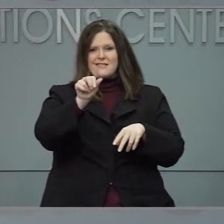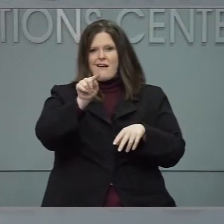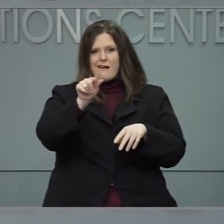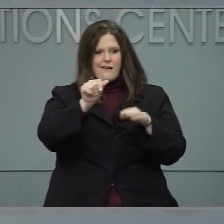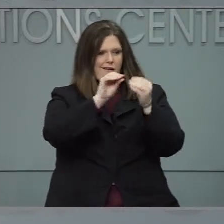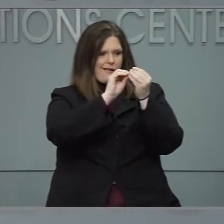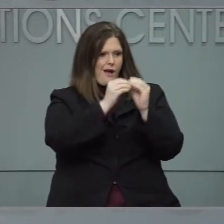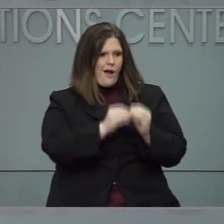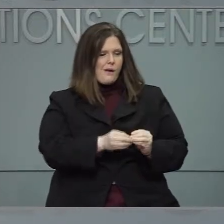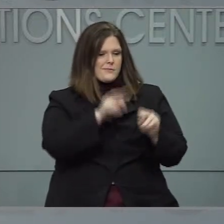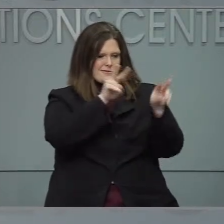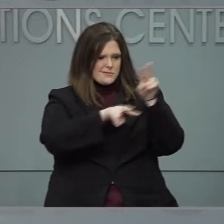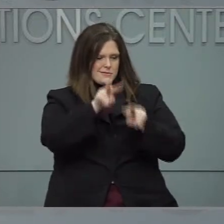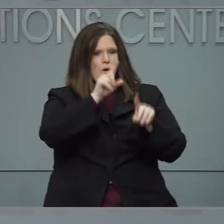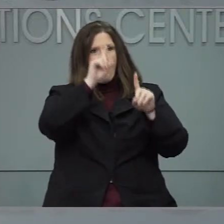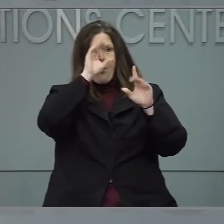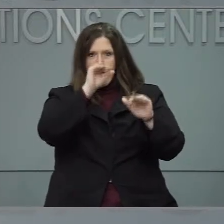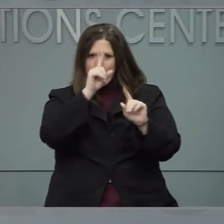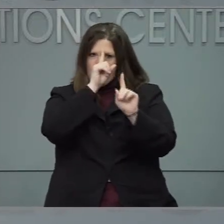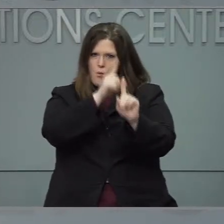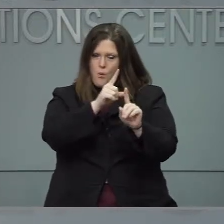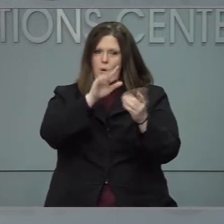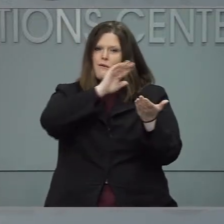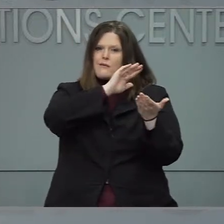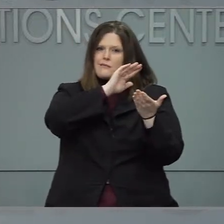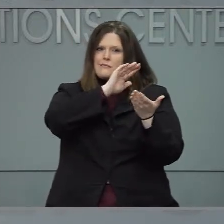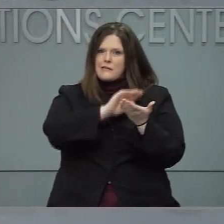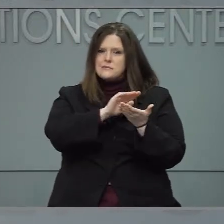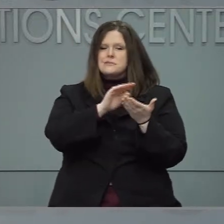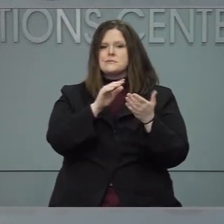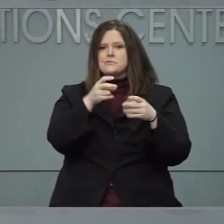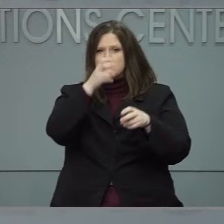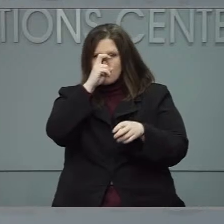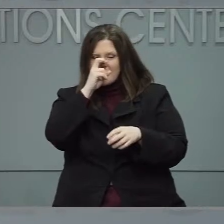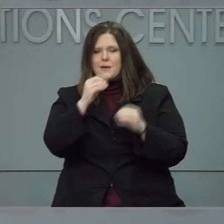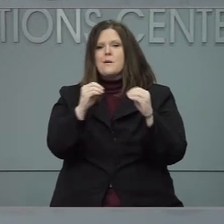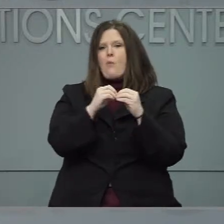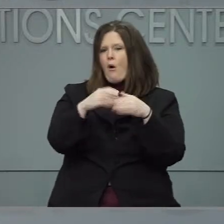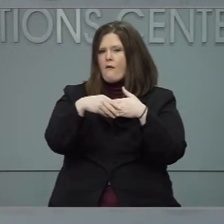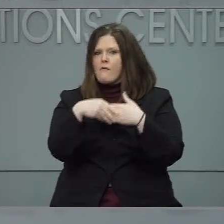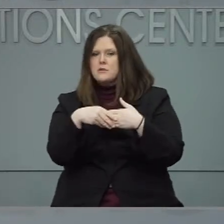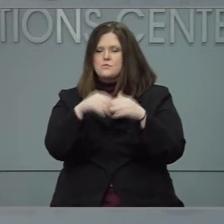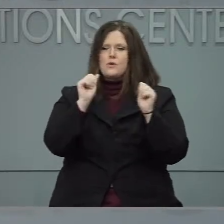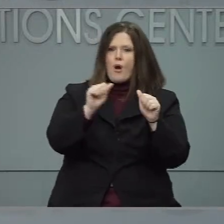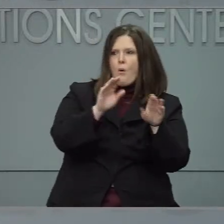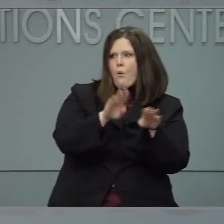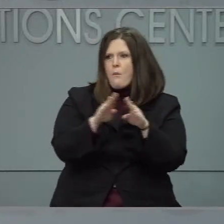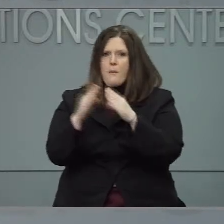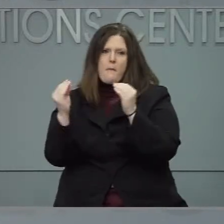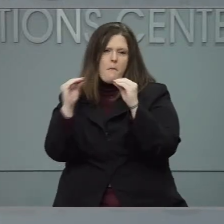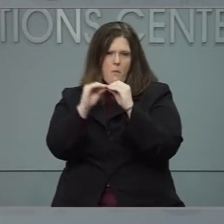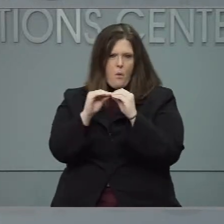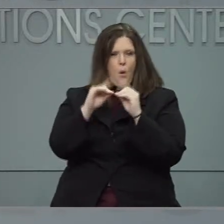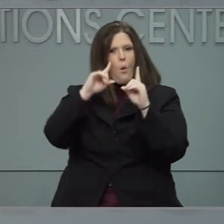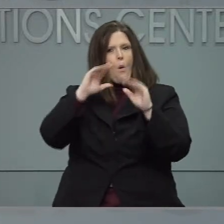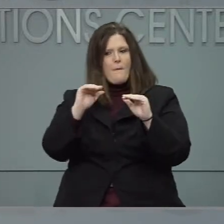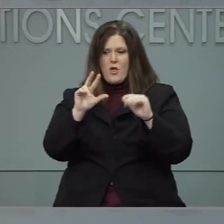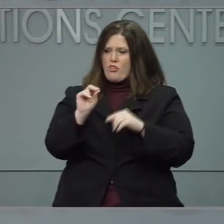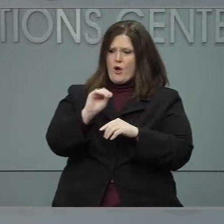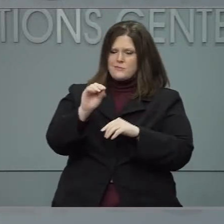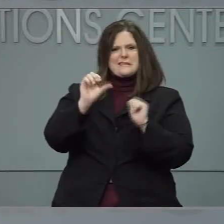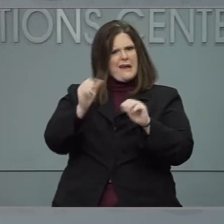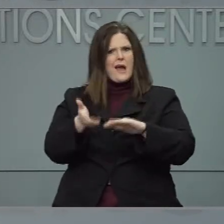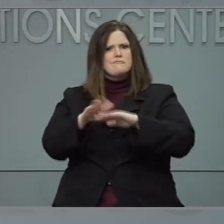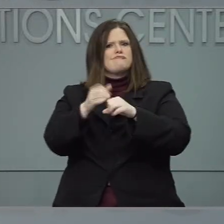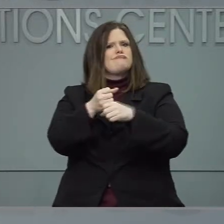to ease restrictions in future executive orders. We're going to continue to encourage people to wear